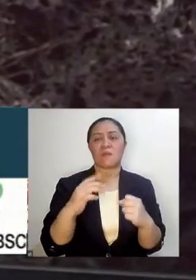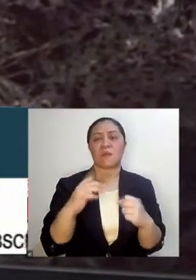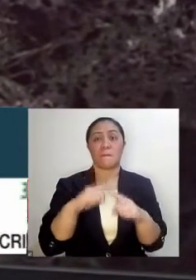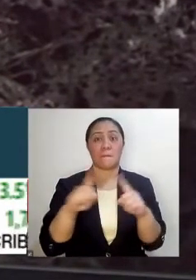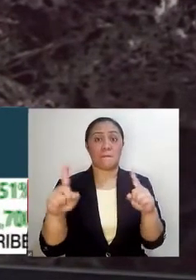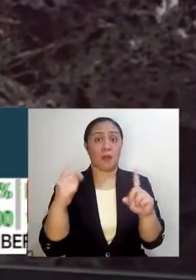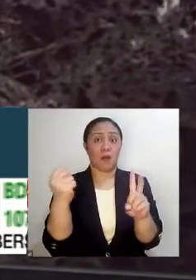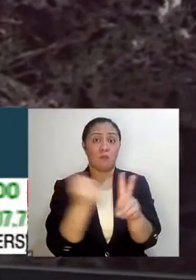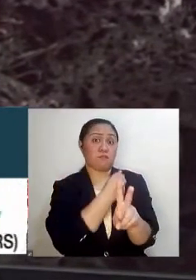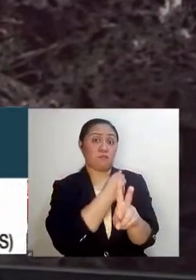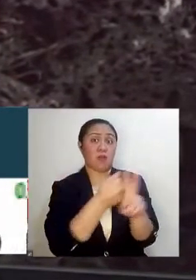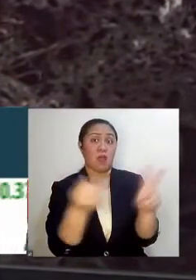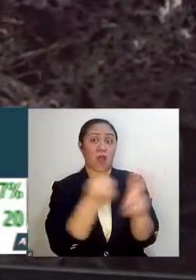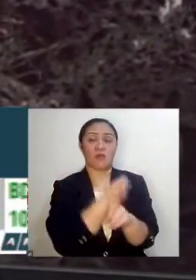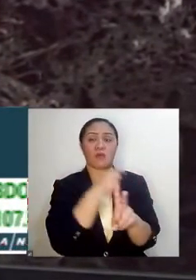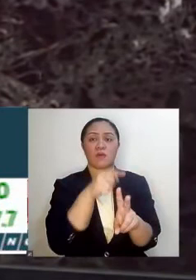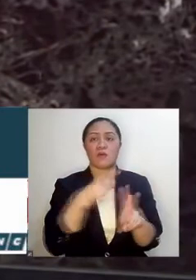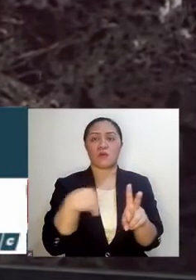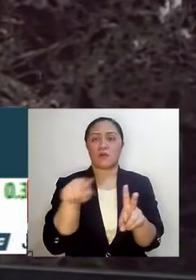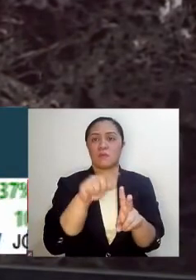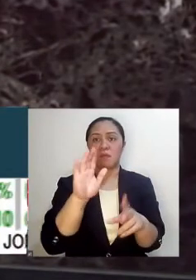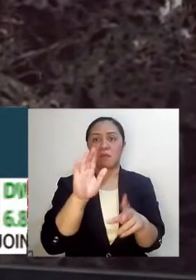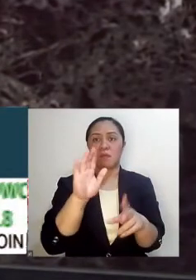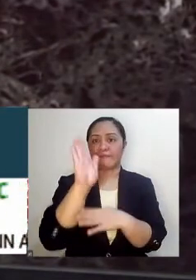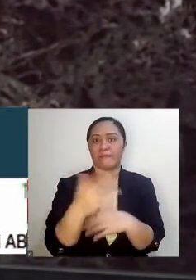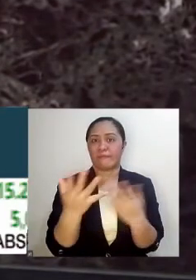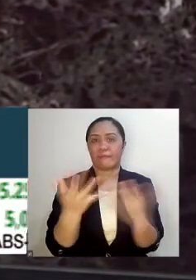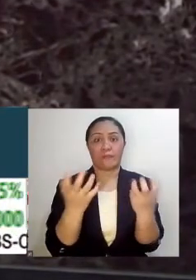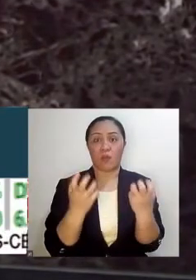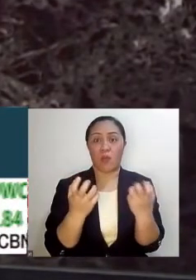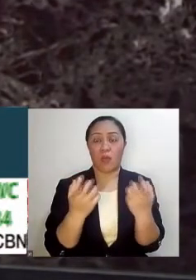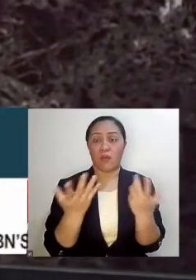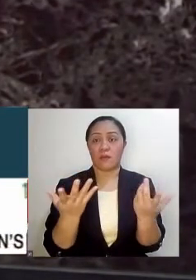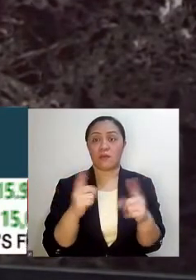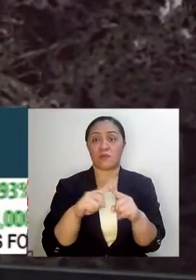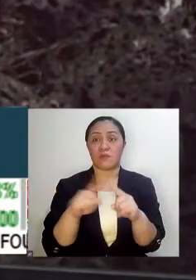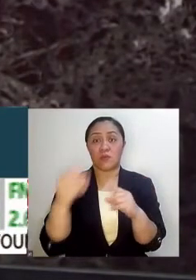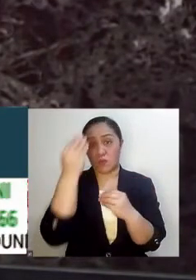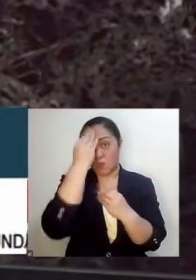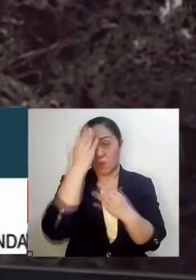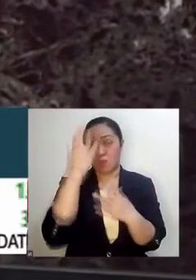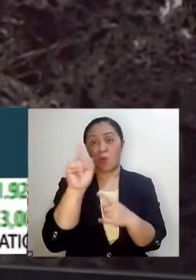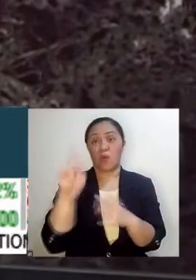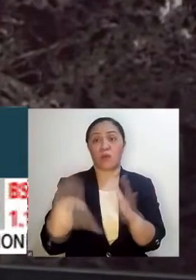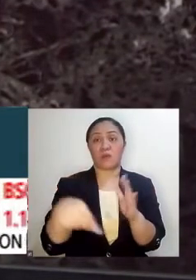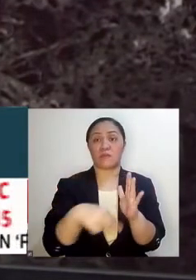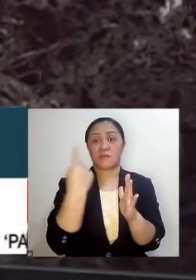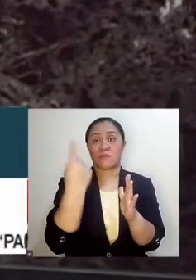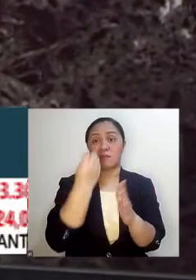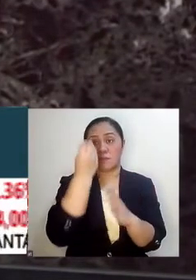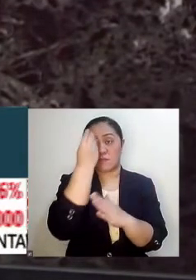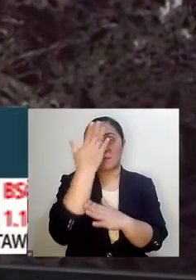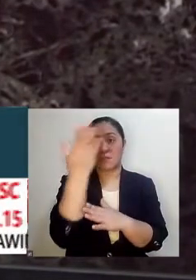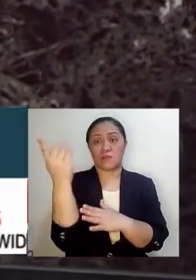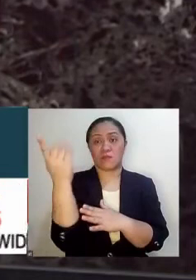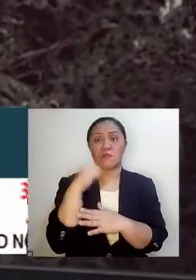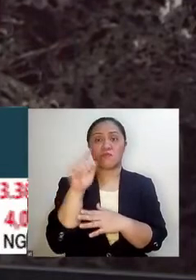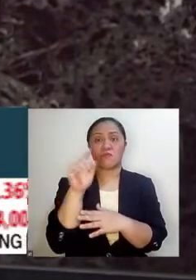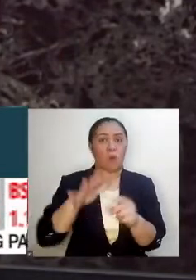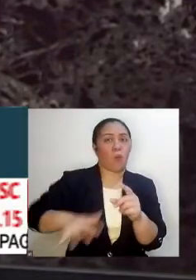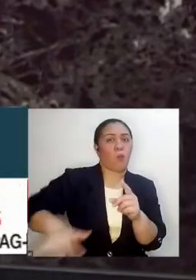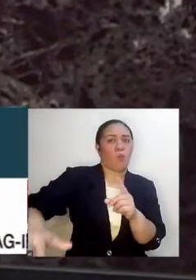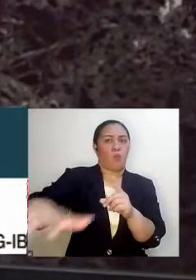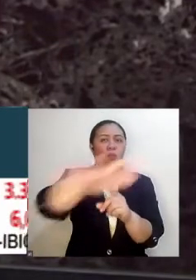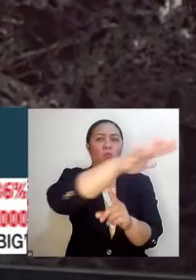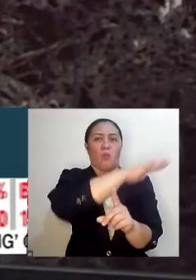started, he never once said the one thing everyone around him was